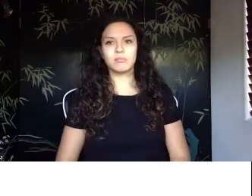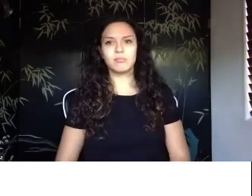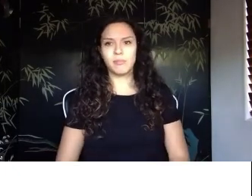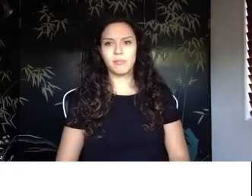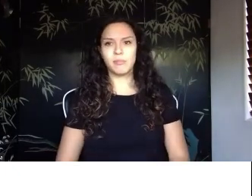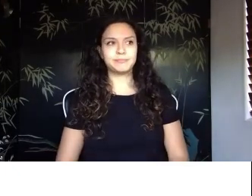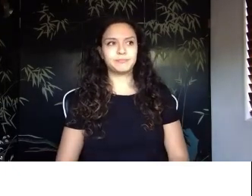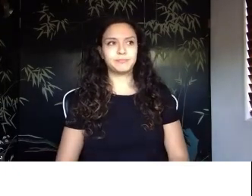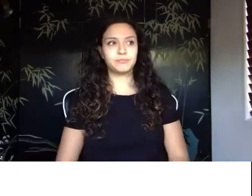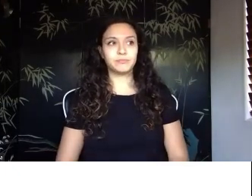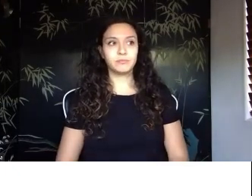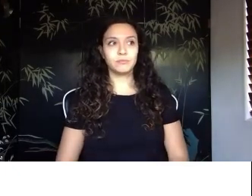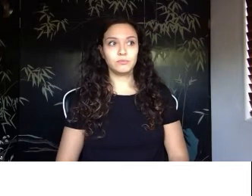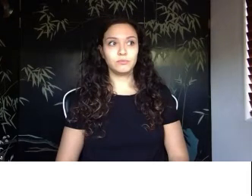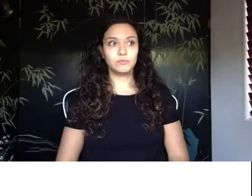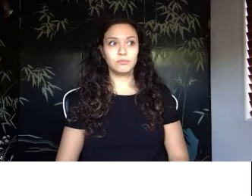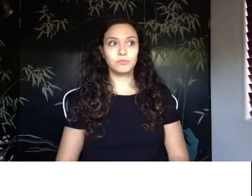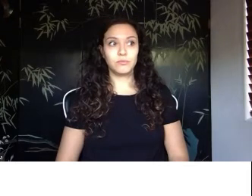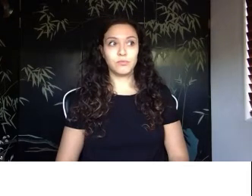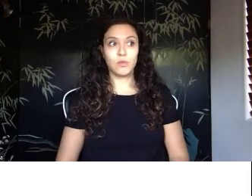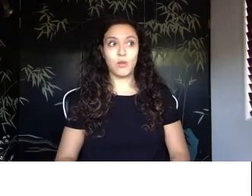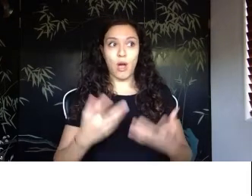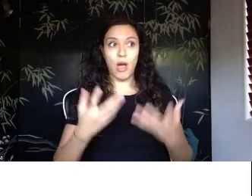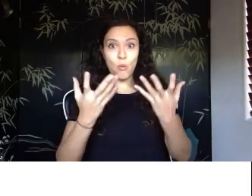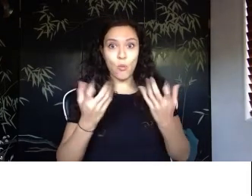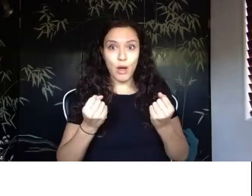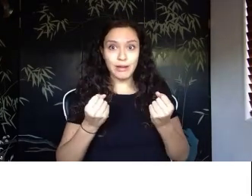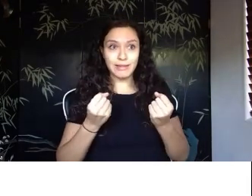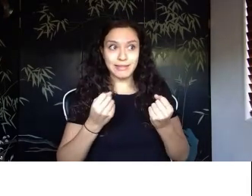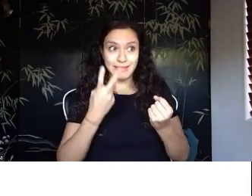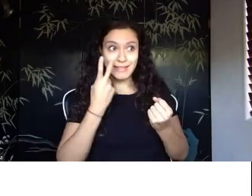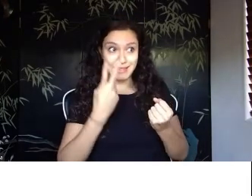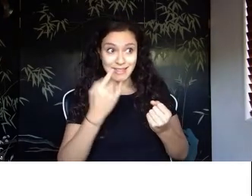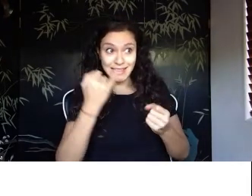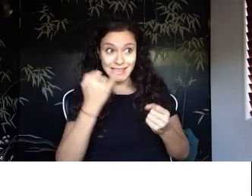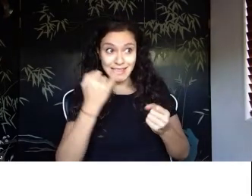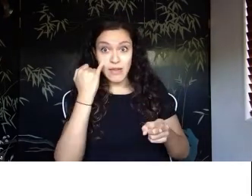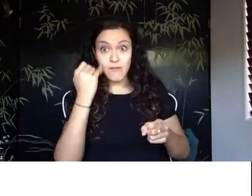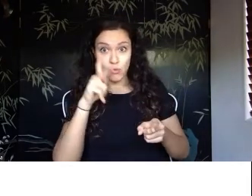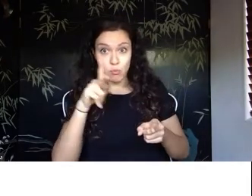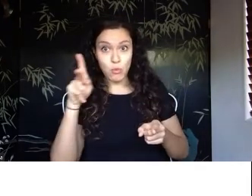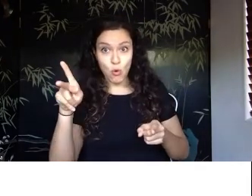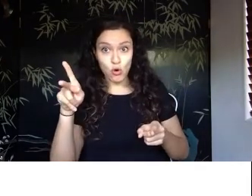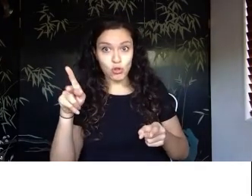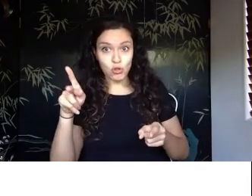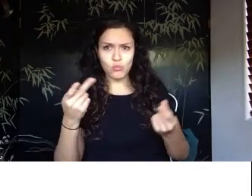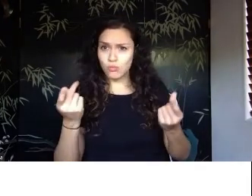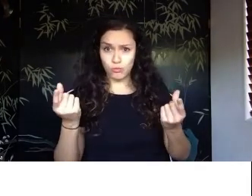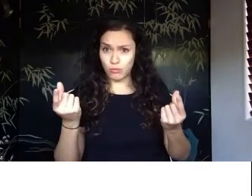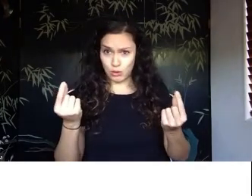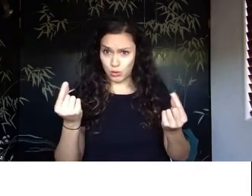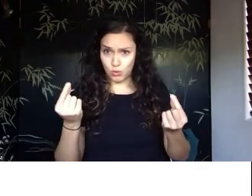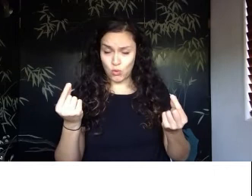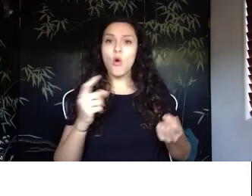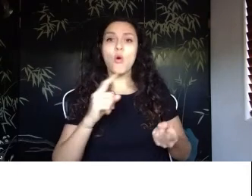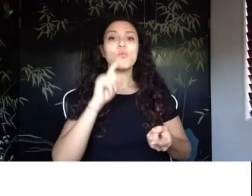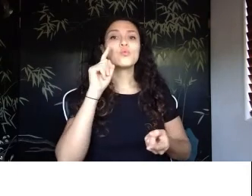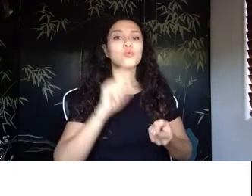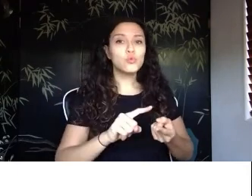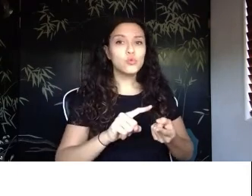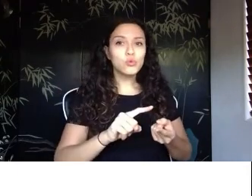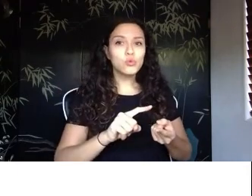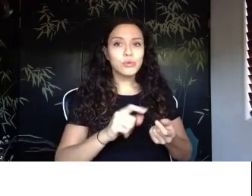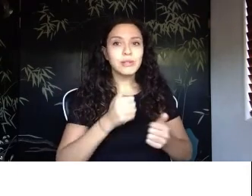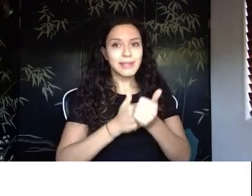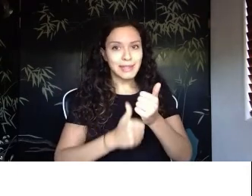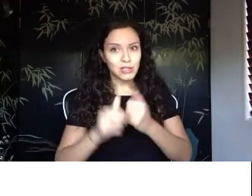How can I prove that? Right? So to make sure that is true, make sure that they're proportional, what